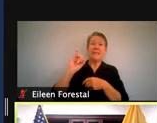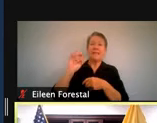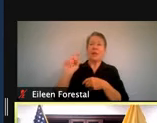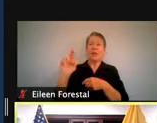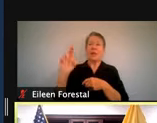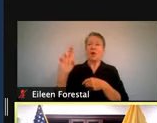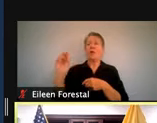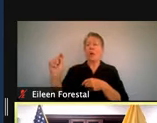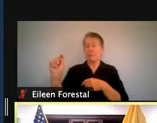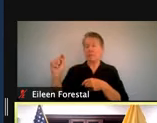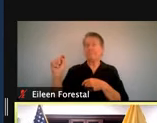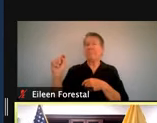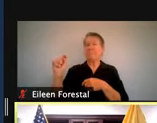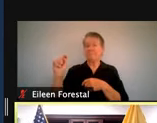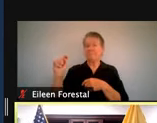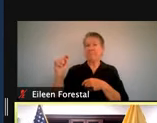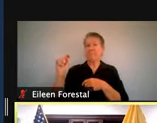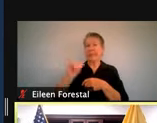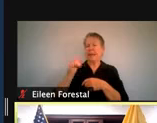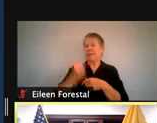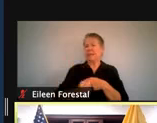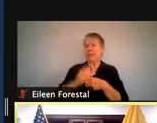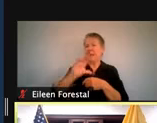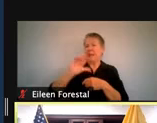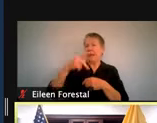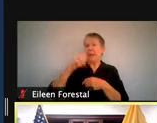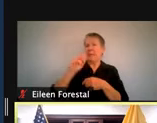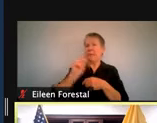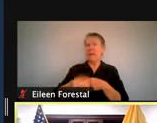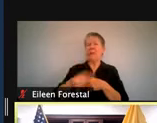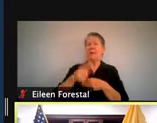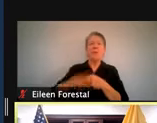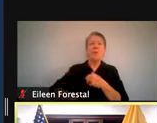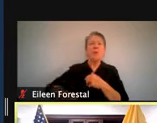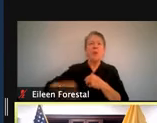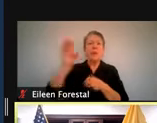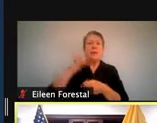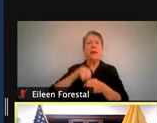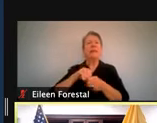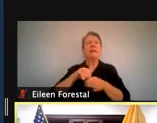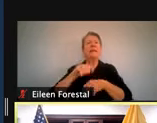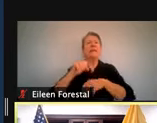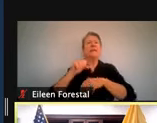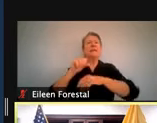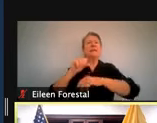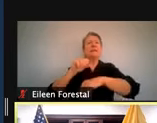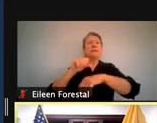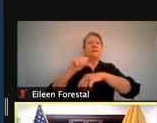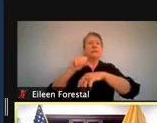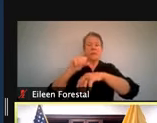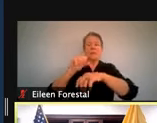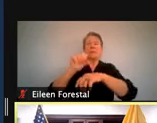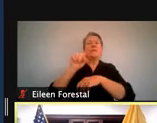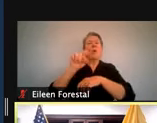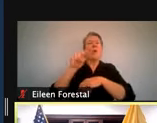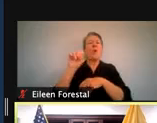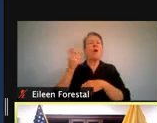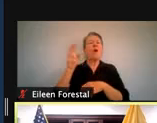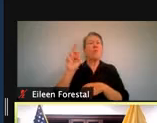lower right of your screen. Issy grew up in Stone Harbor and went to Middle Township High before earning a degree in